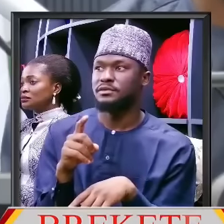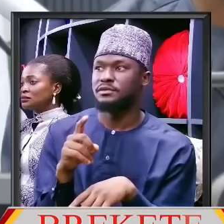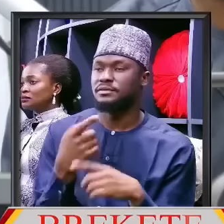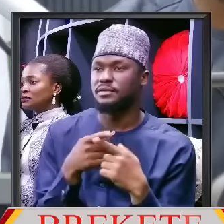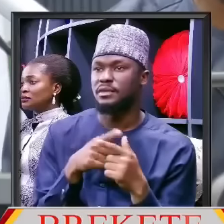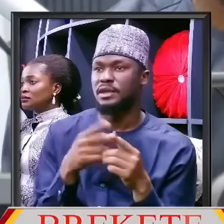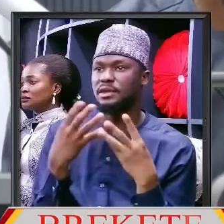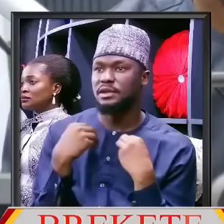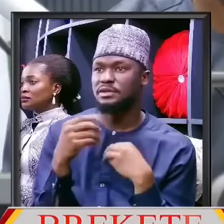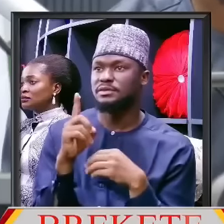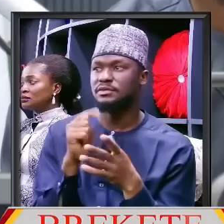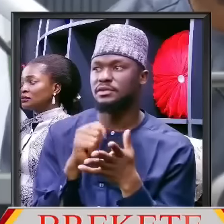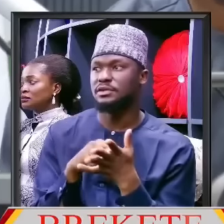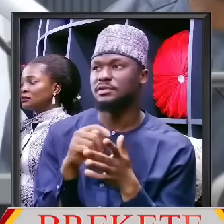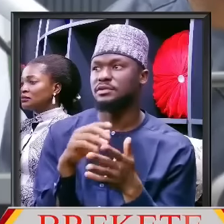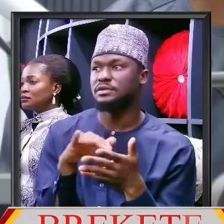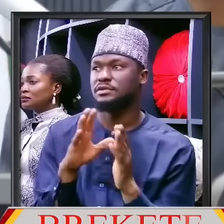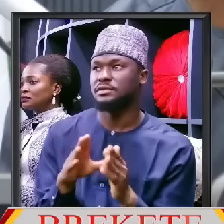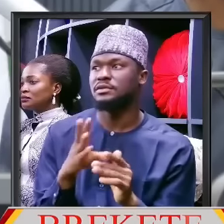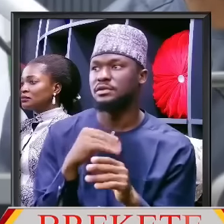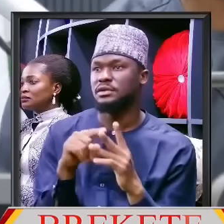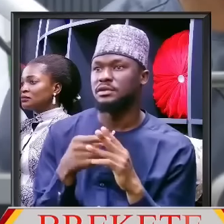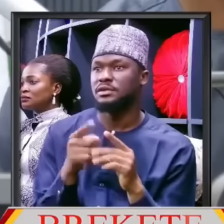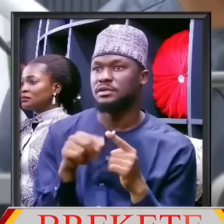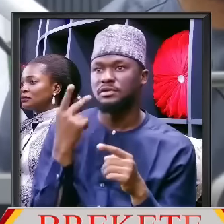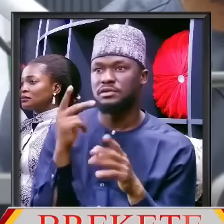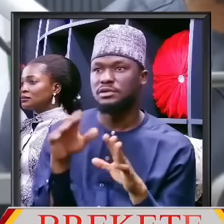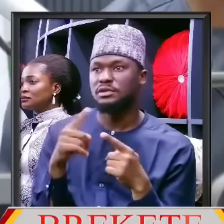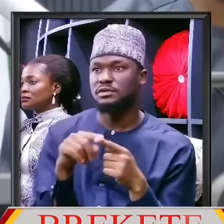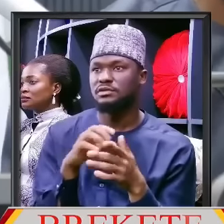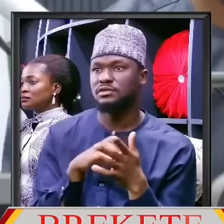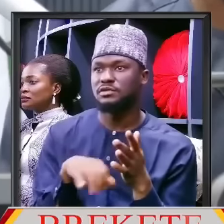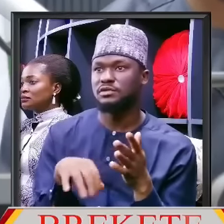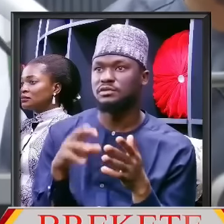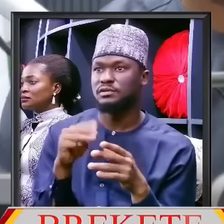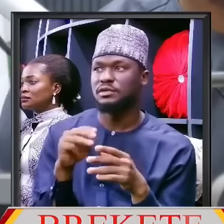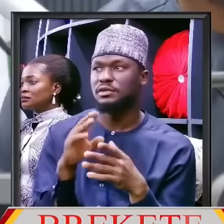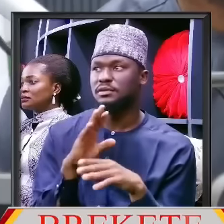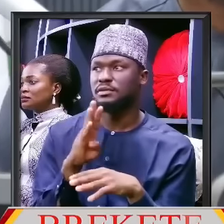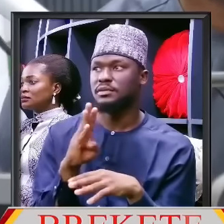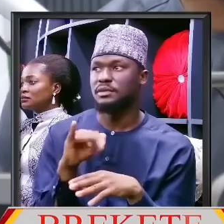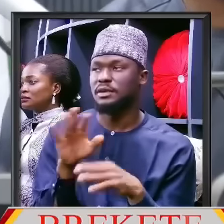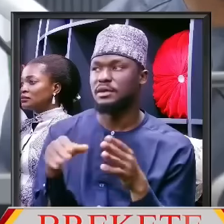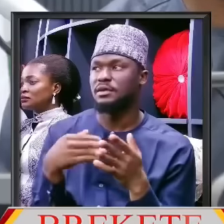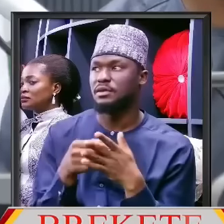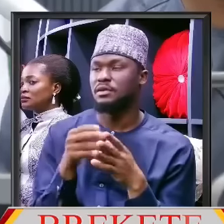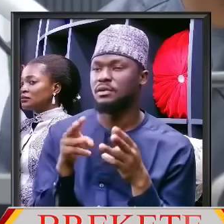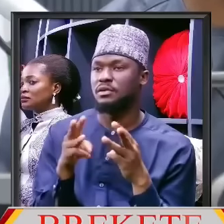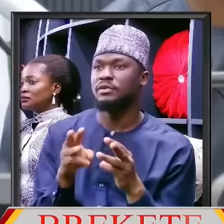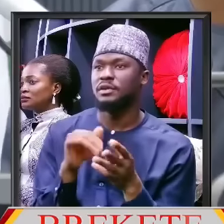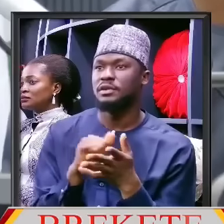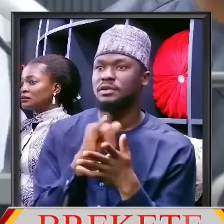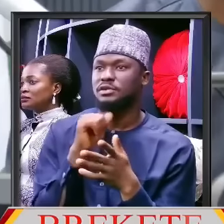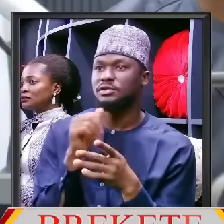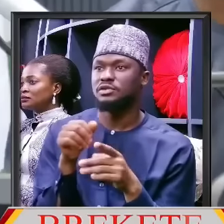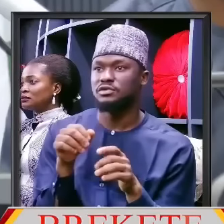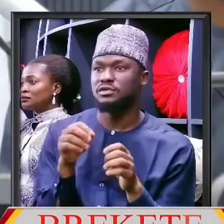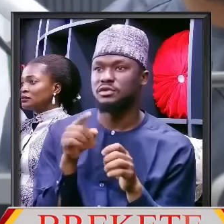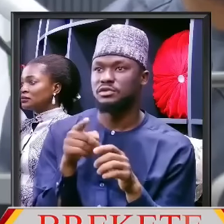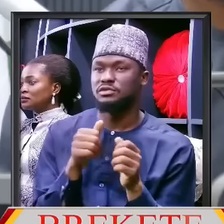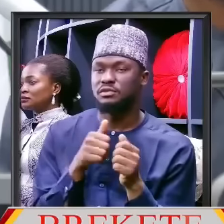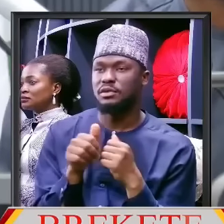now admit 1,000 and begin to look for how to eliminate them by all means. So this one will be even say you